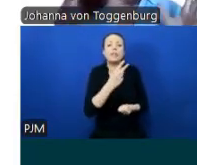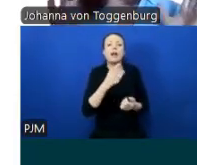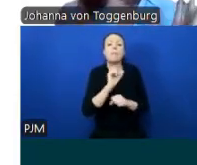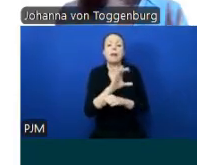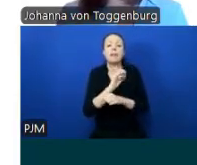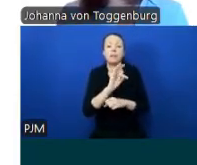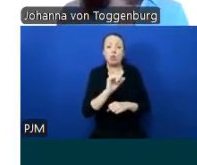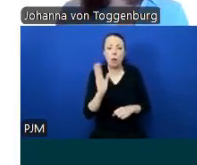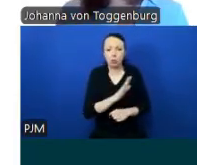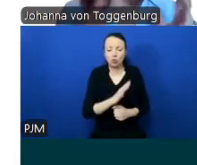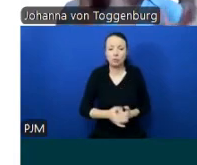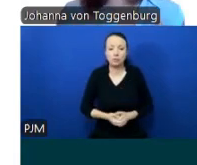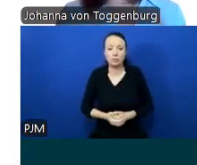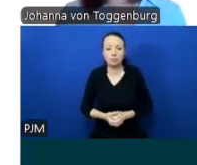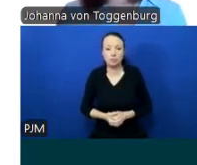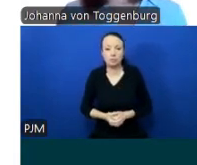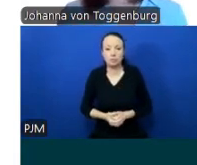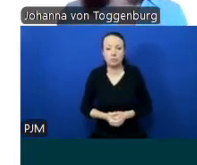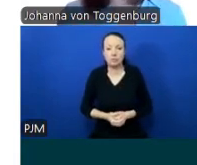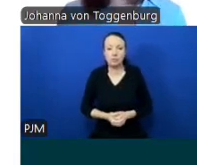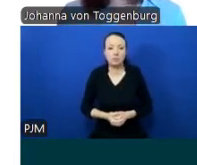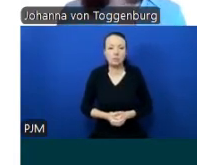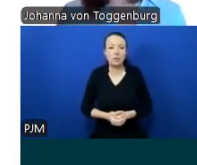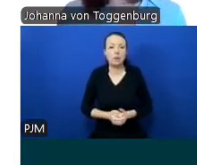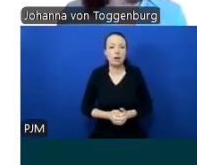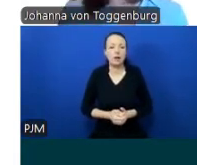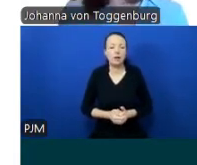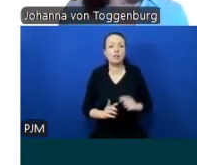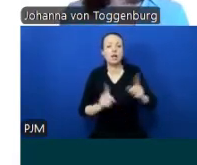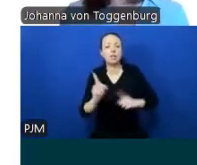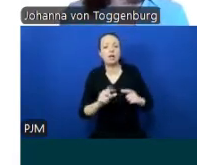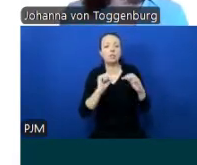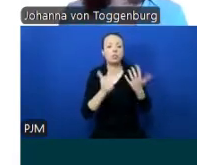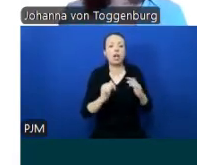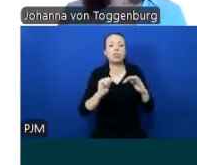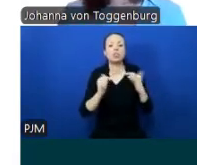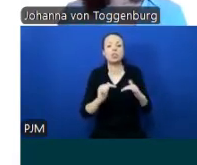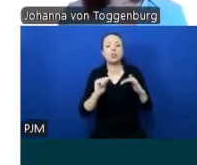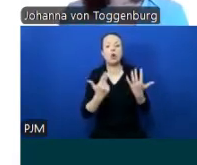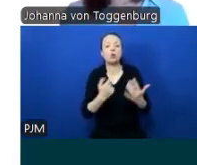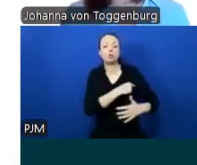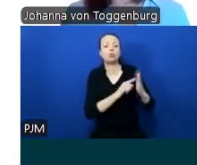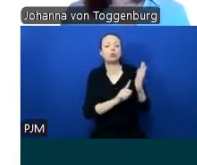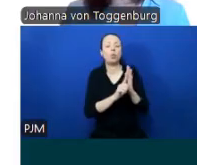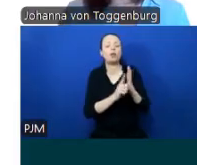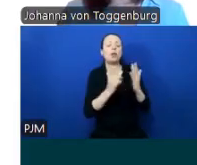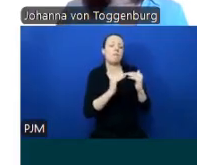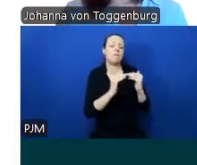6, 7, 8, up to 10 degrees higher temperatures in cities than in the